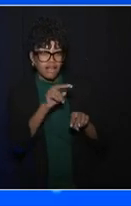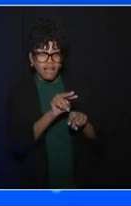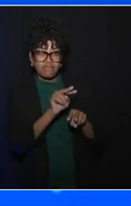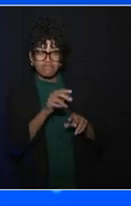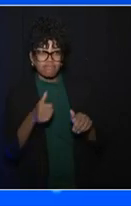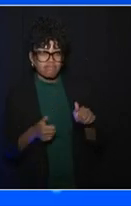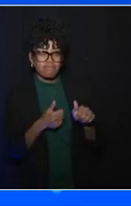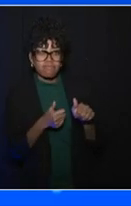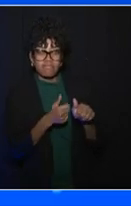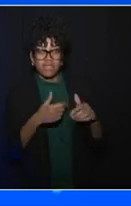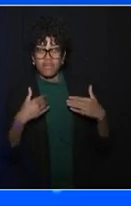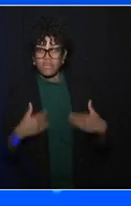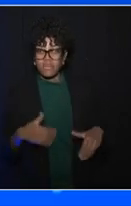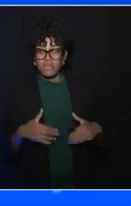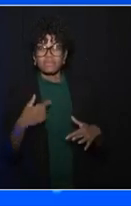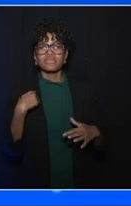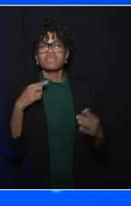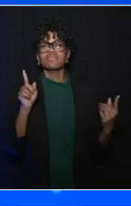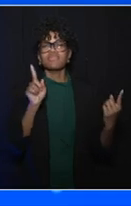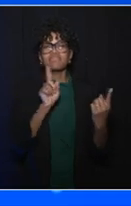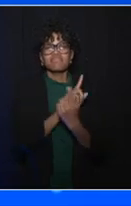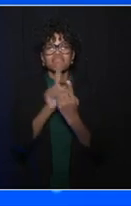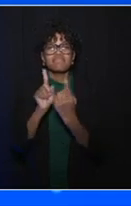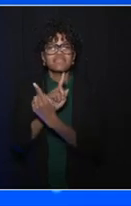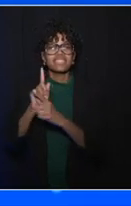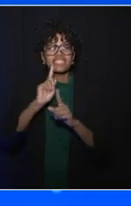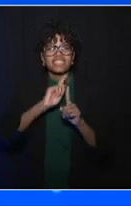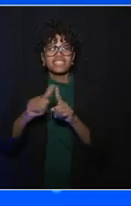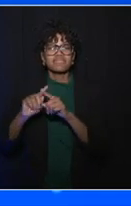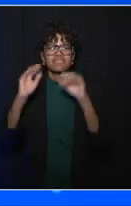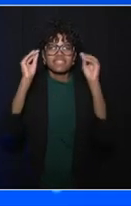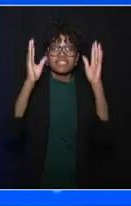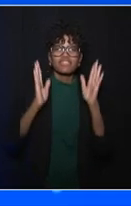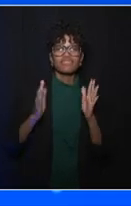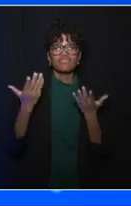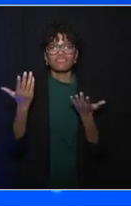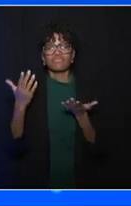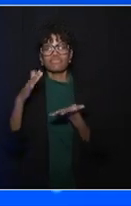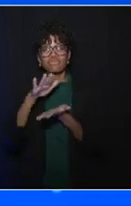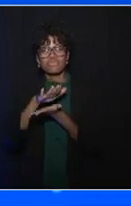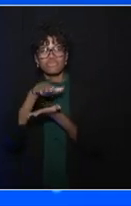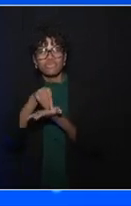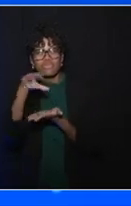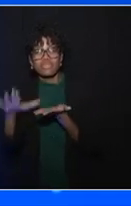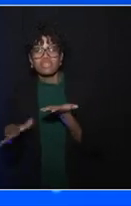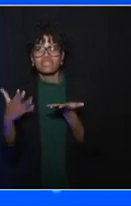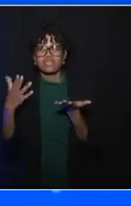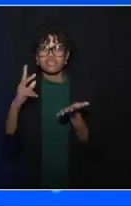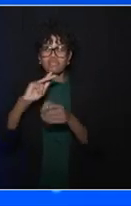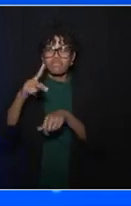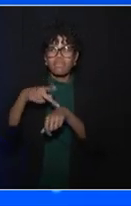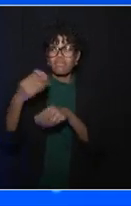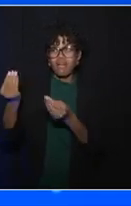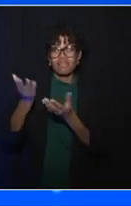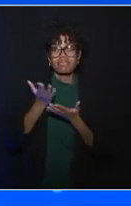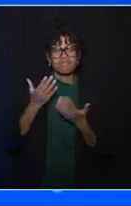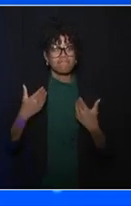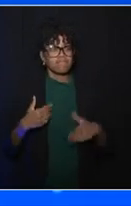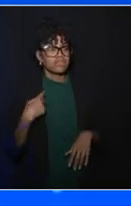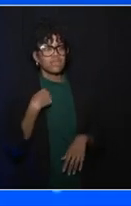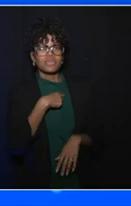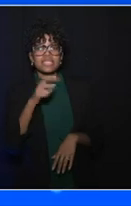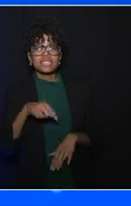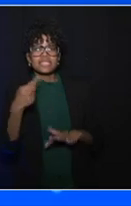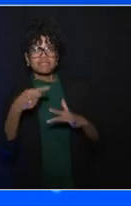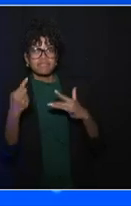and teachers who have told us stories, shared needs. And when we come to events like